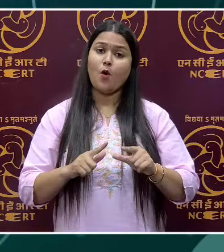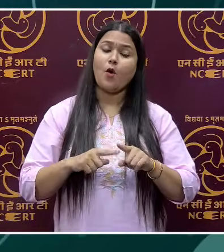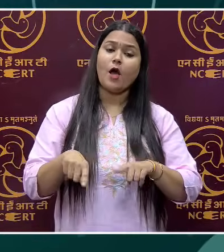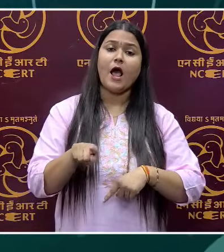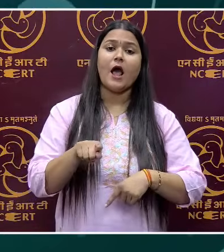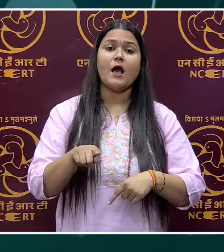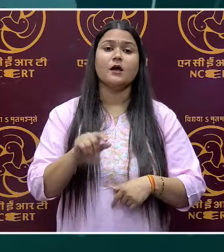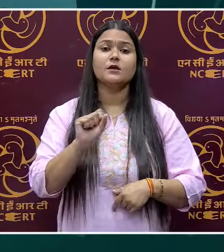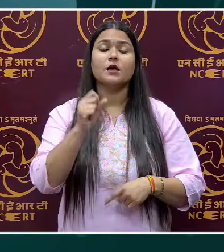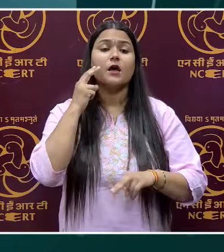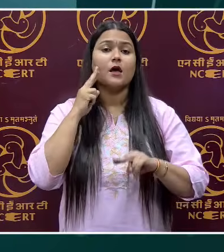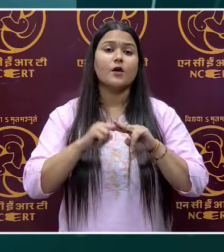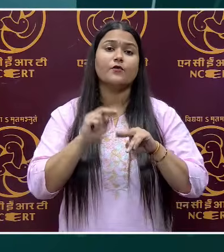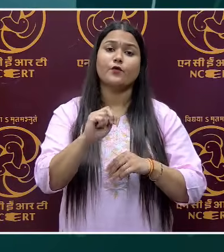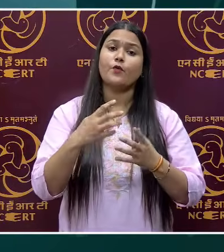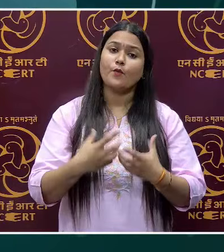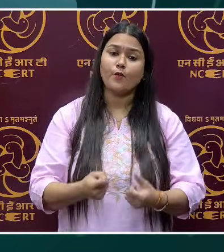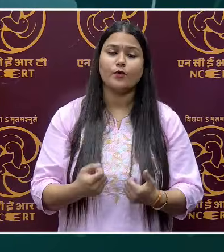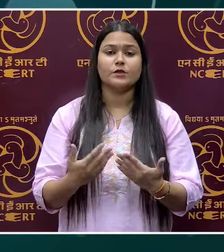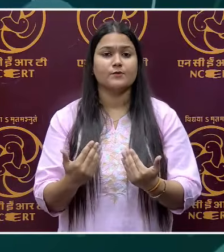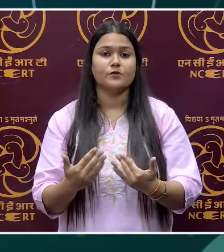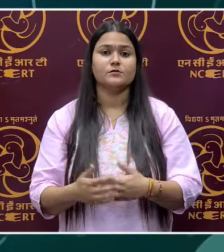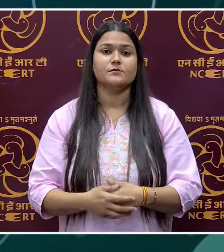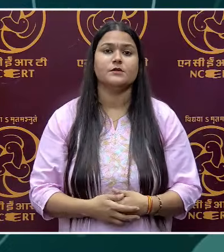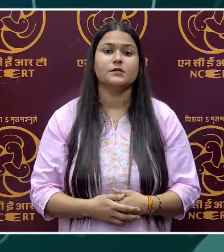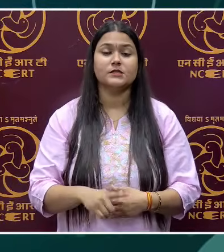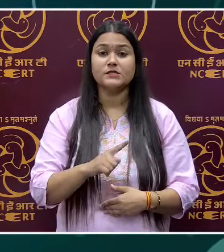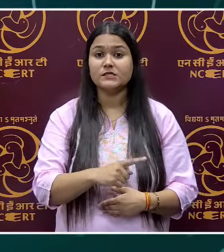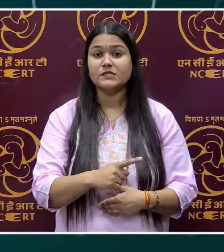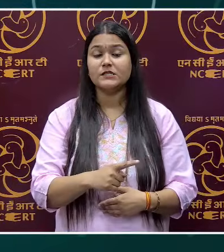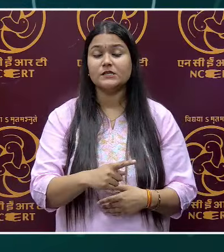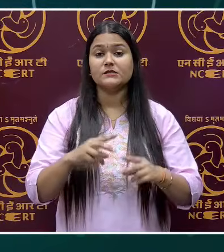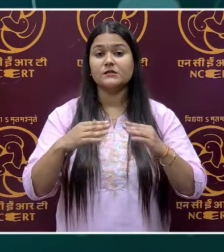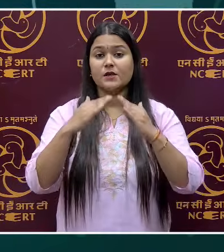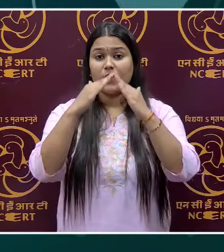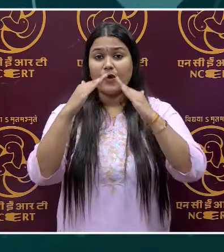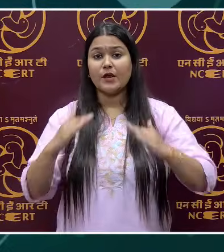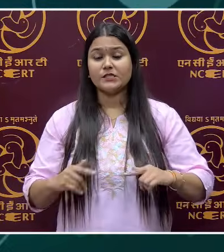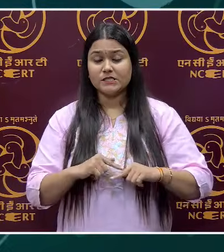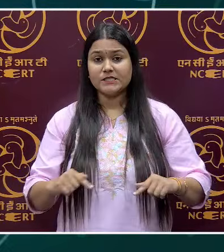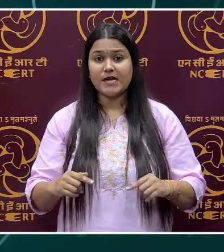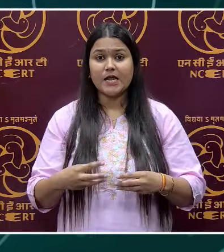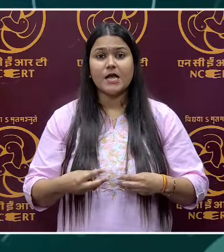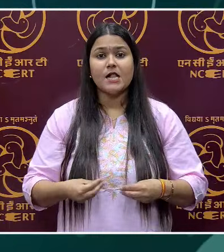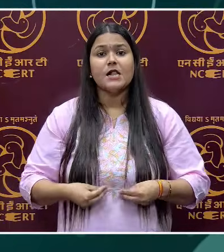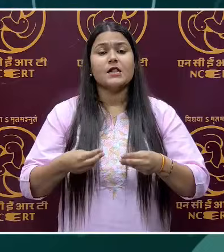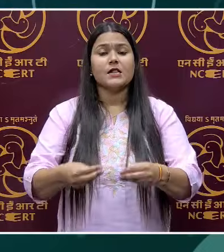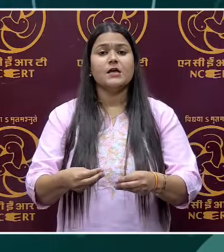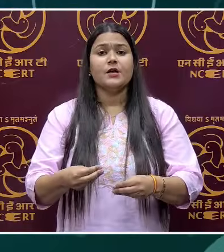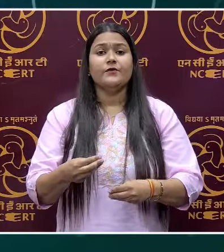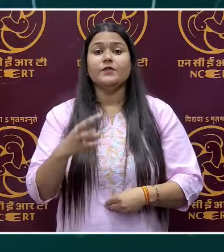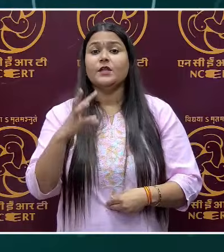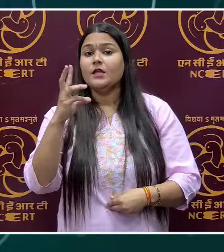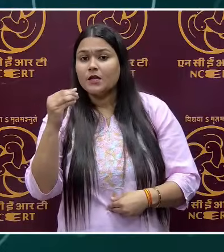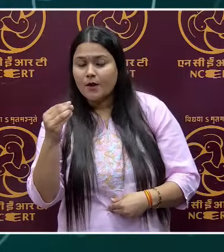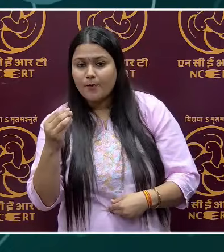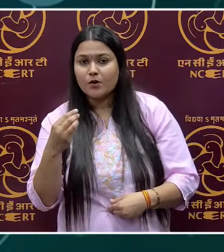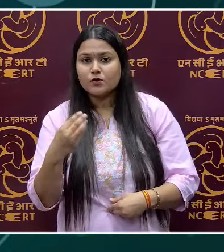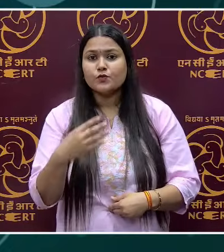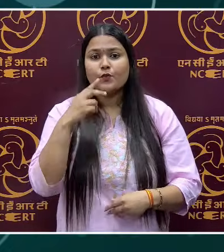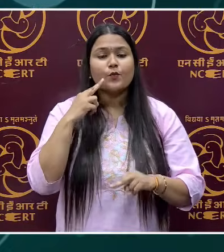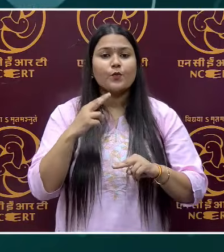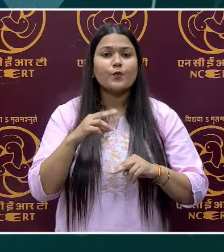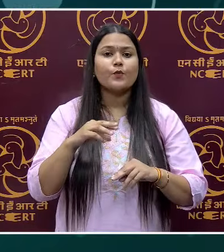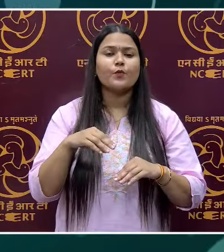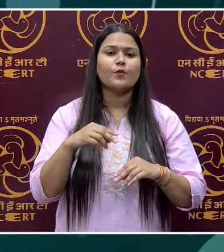as long as we can go, and these actually this triangle gives the coefficients that are needed, that are required. Like